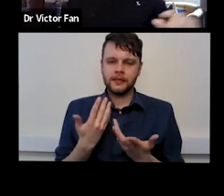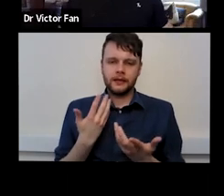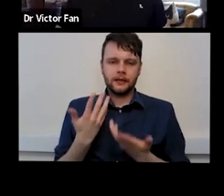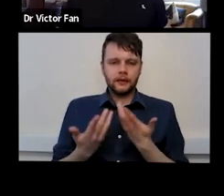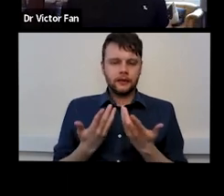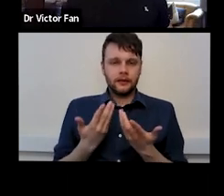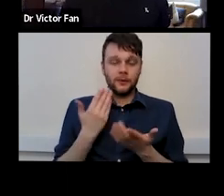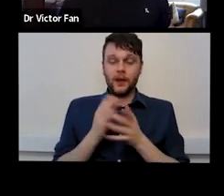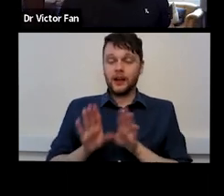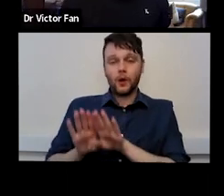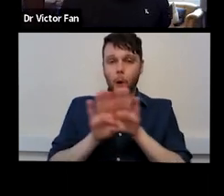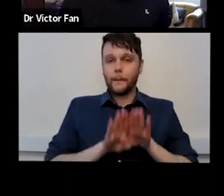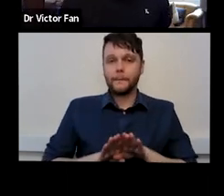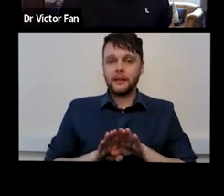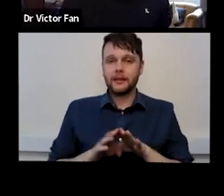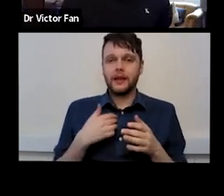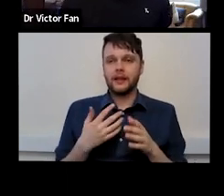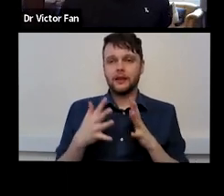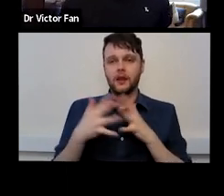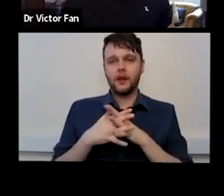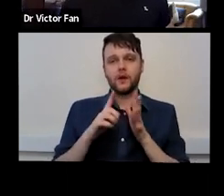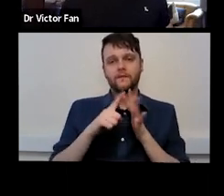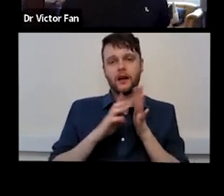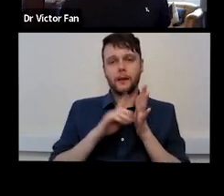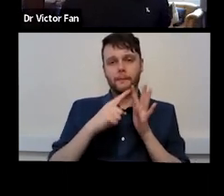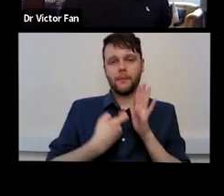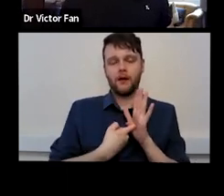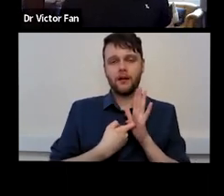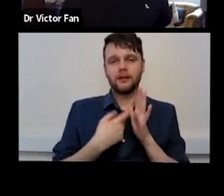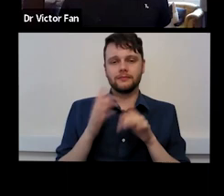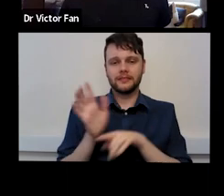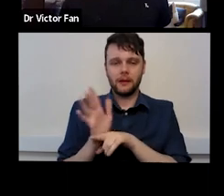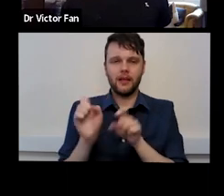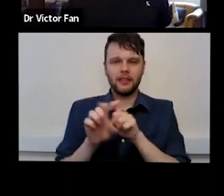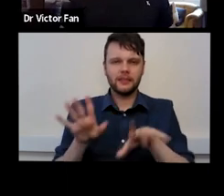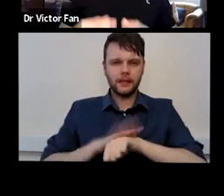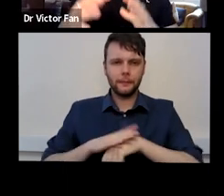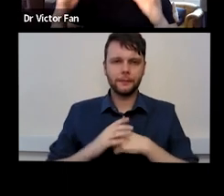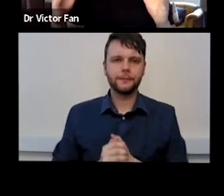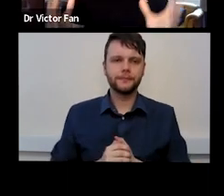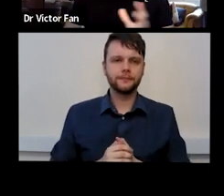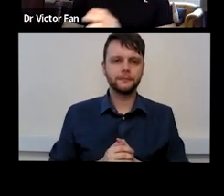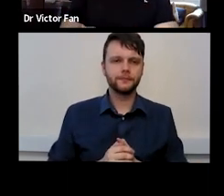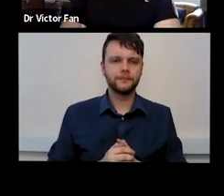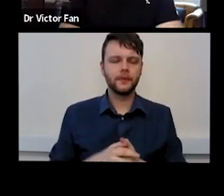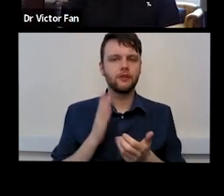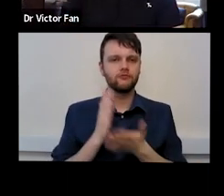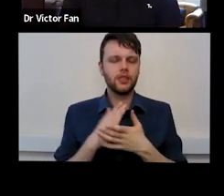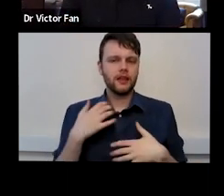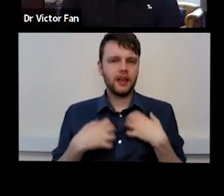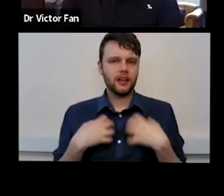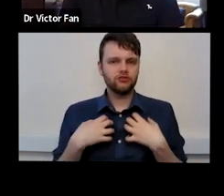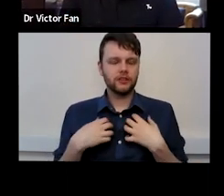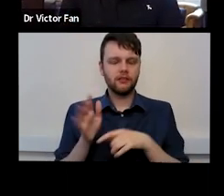very common in Weimar cinema at the same time. And it's very interesting that the